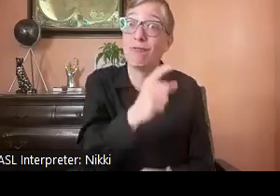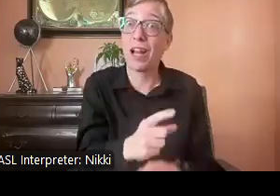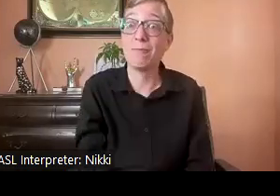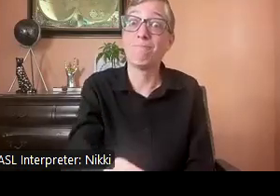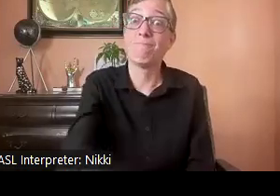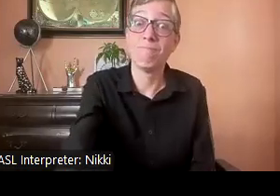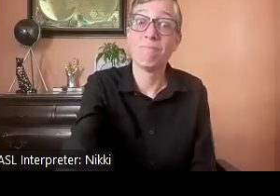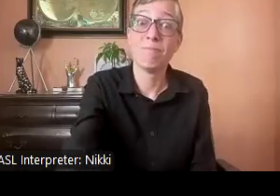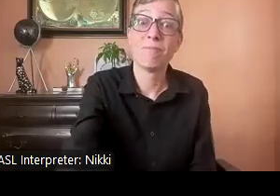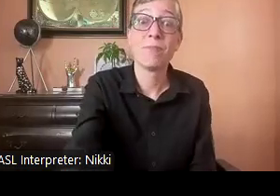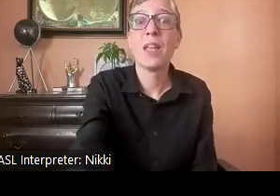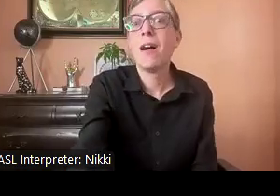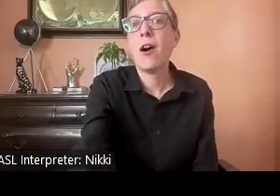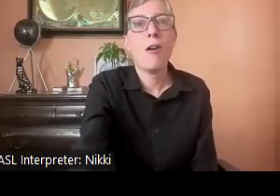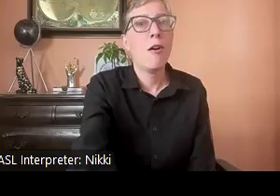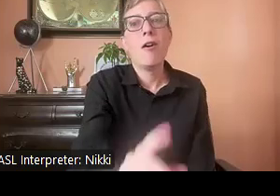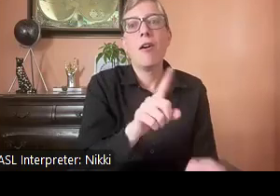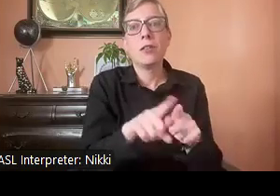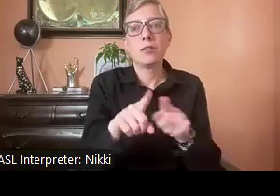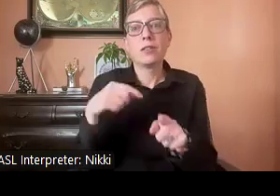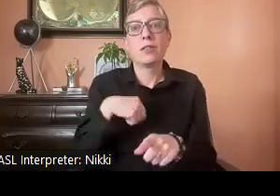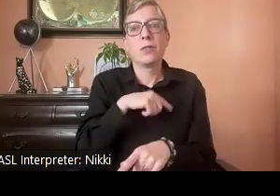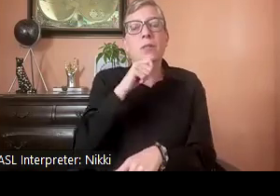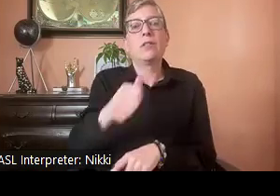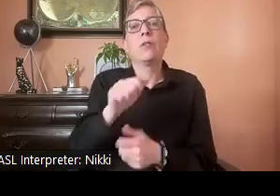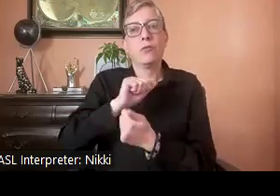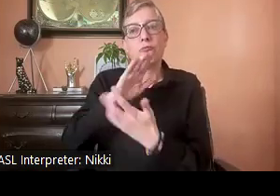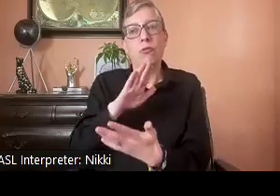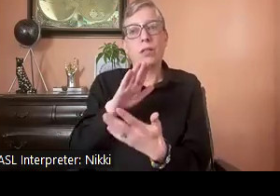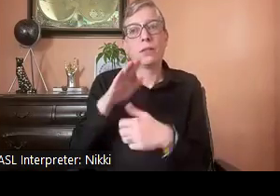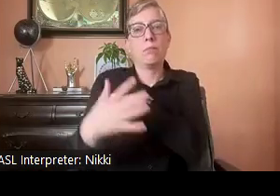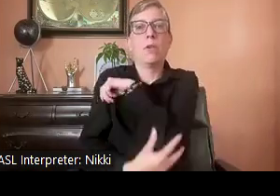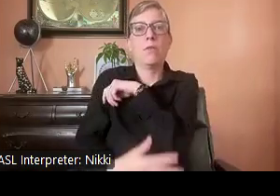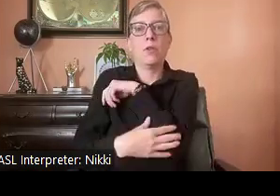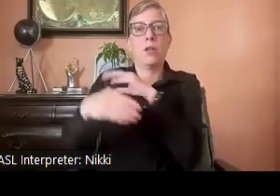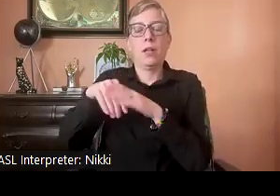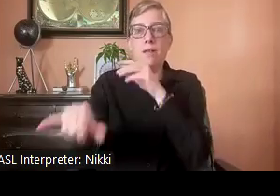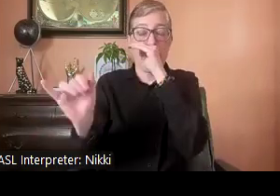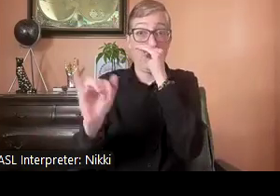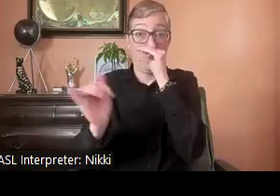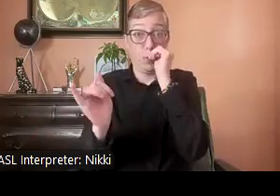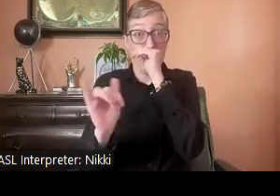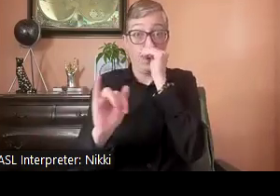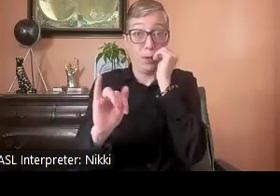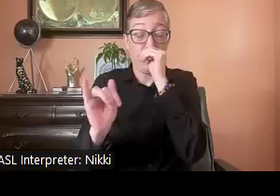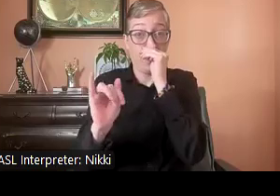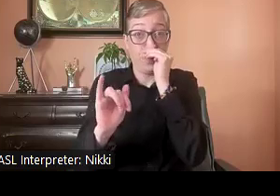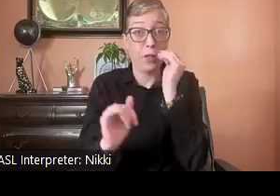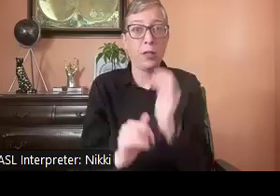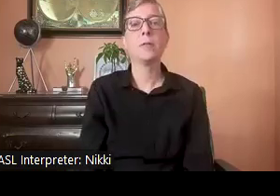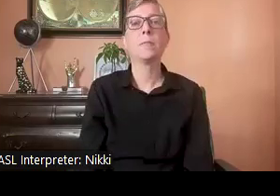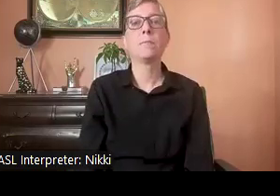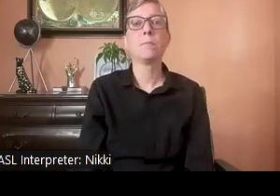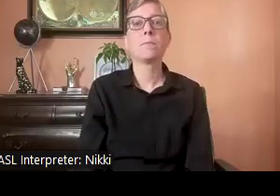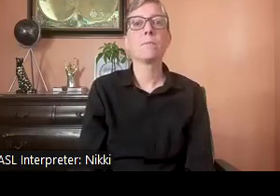that we don't address the problem of poverty in that mix as well. So what if we shift the focus from which